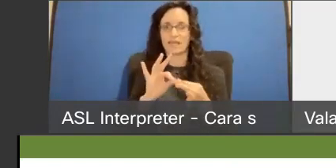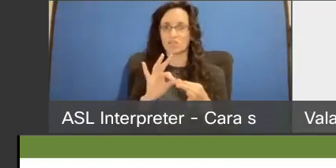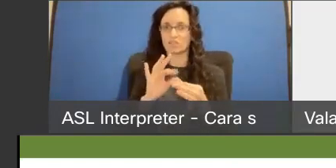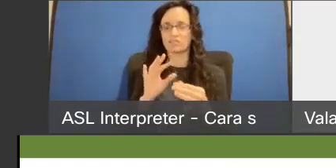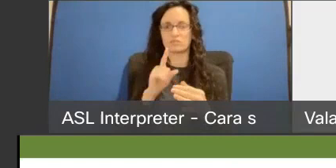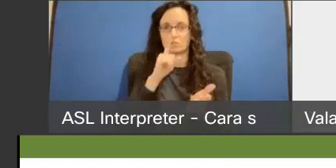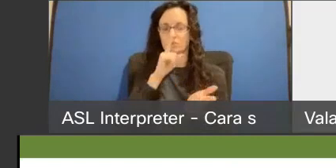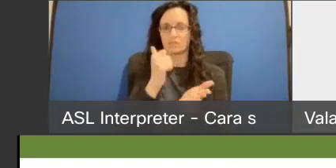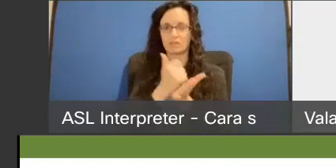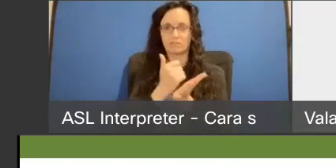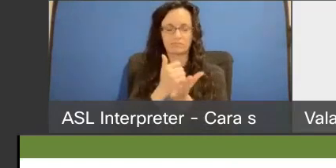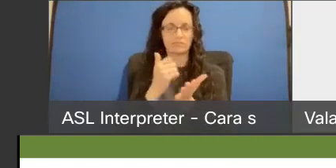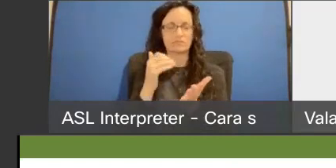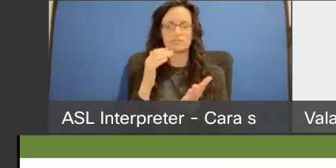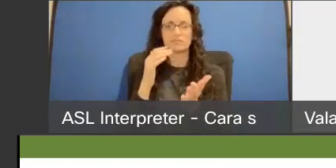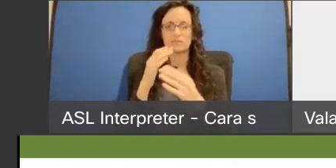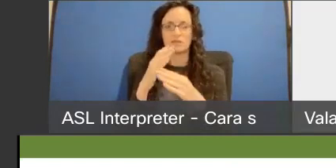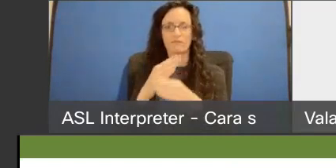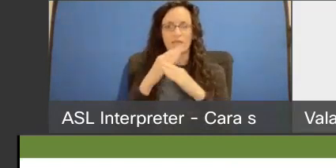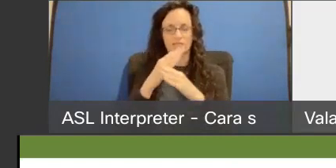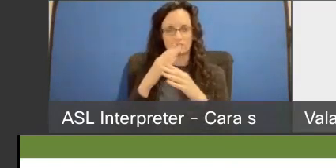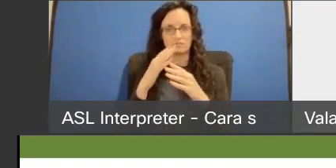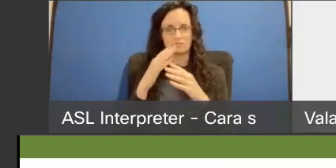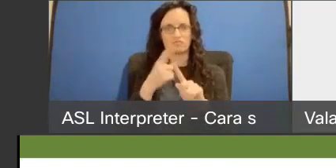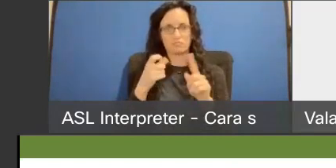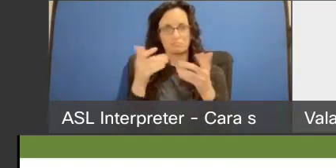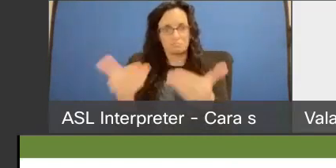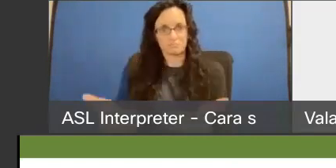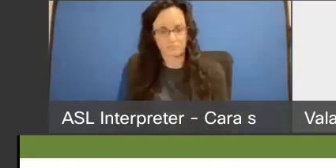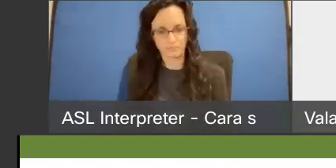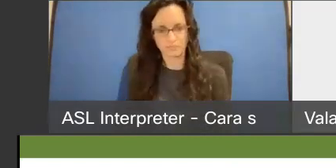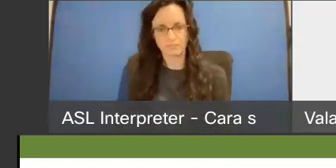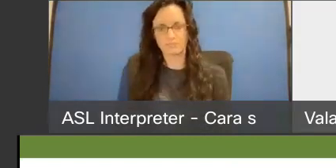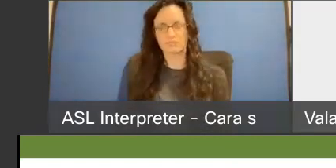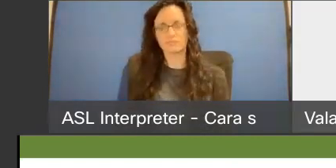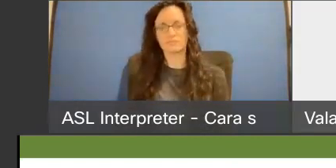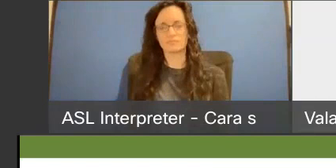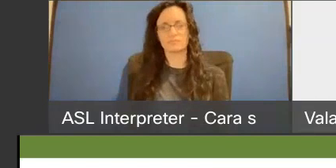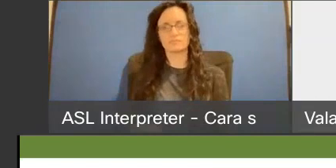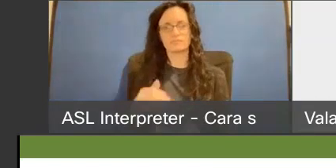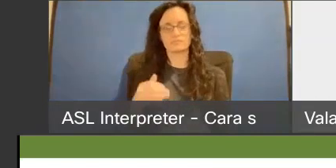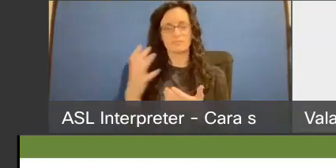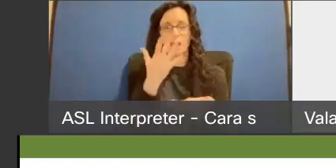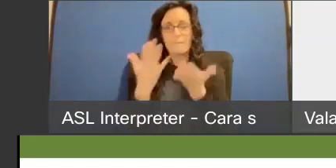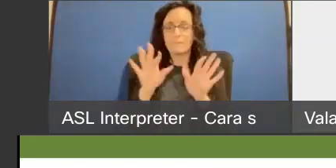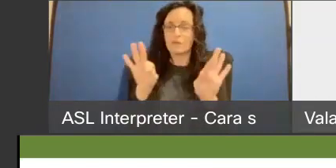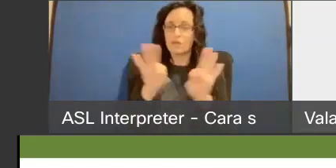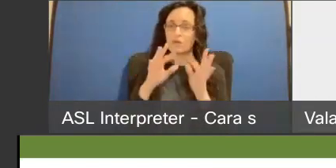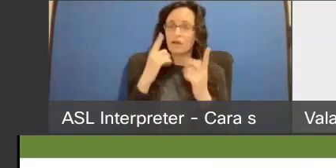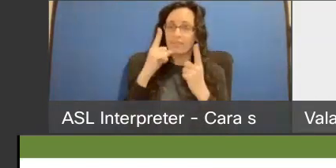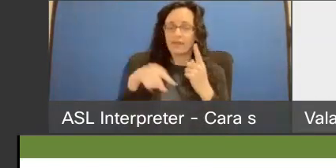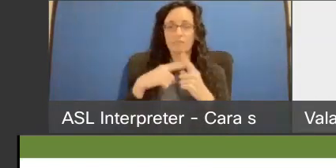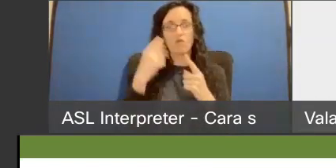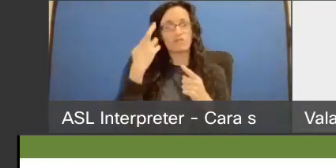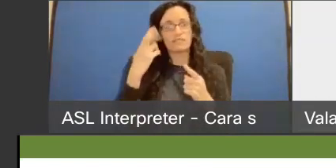factor in the lives of folks. And even that idea about reasons for living. Maybe the children are a reason for living.